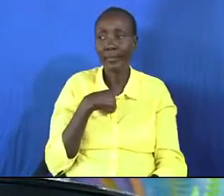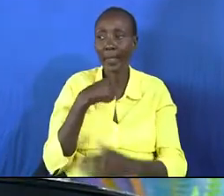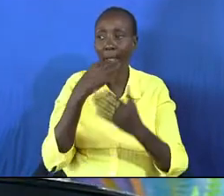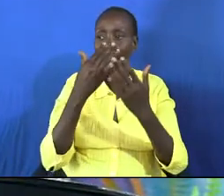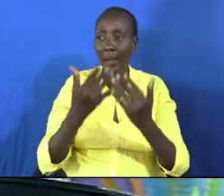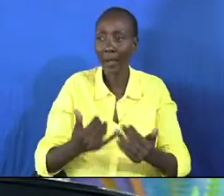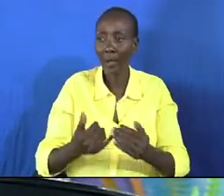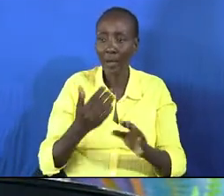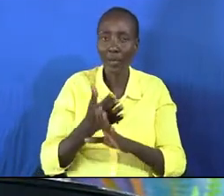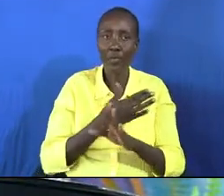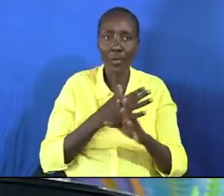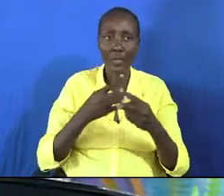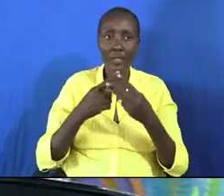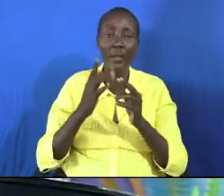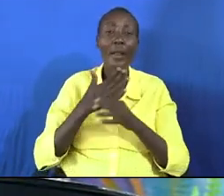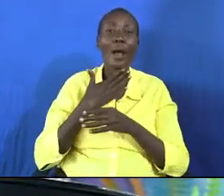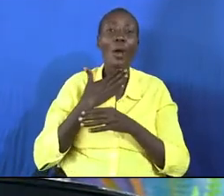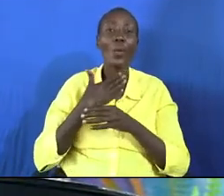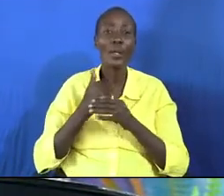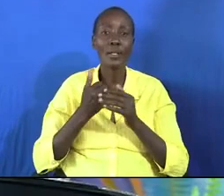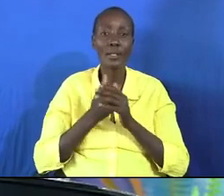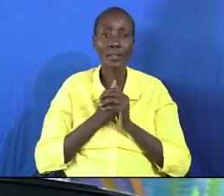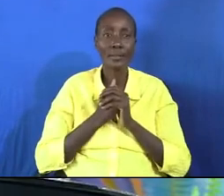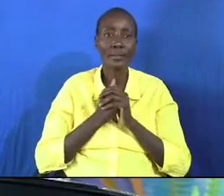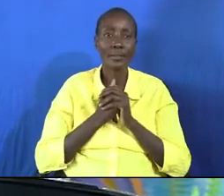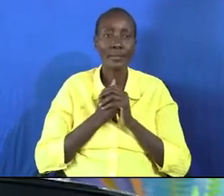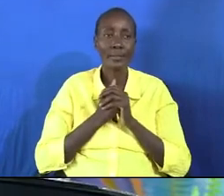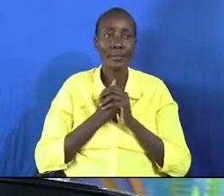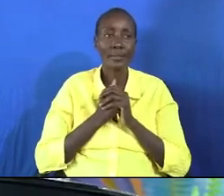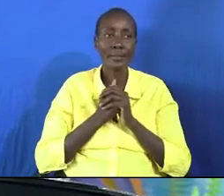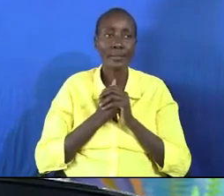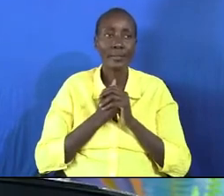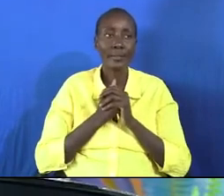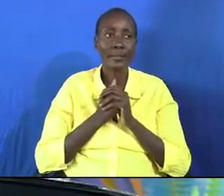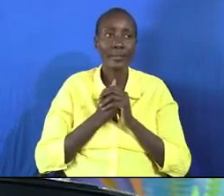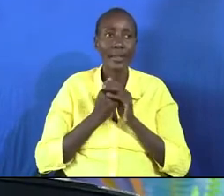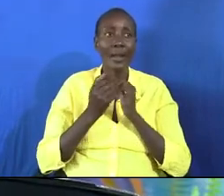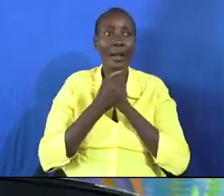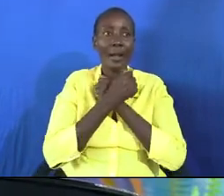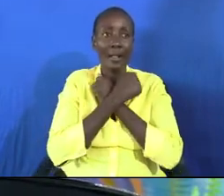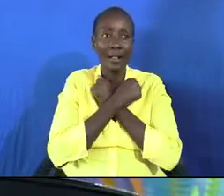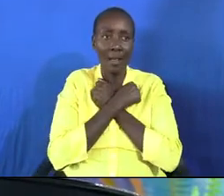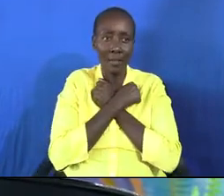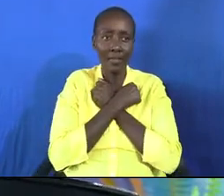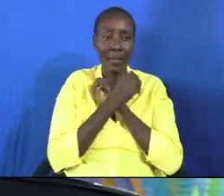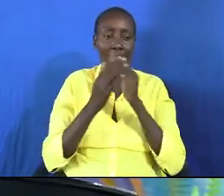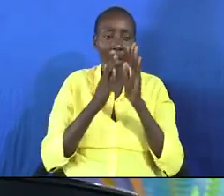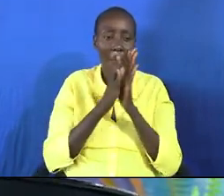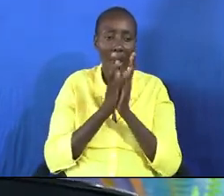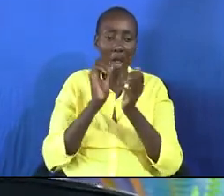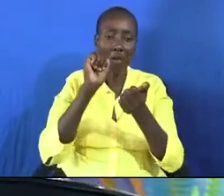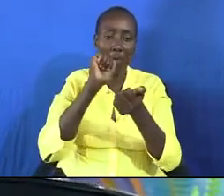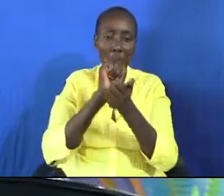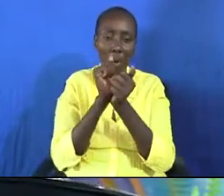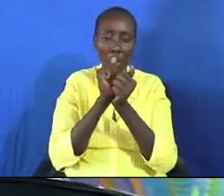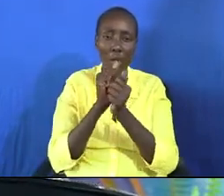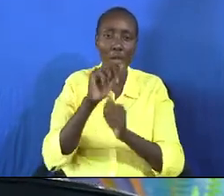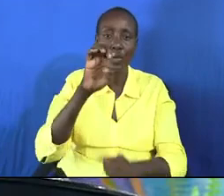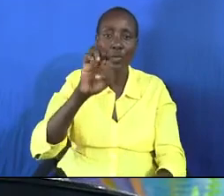Now, before we begin, I just want to, I love Paul's prayer to Ephesians.